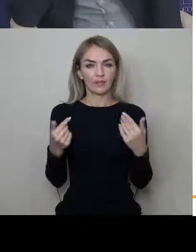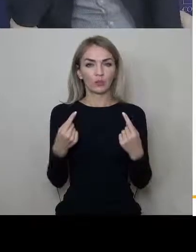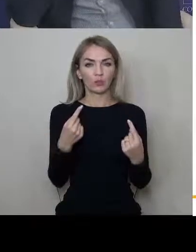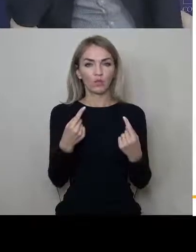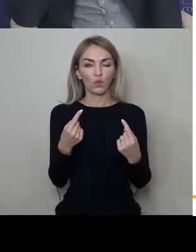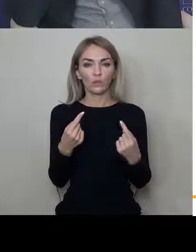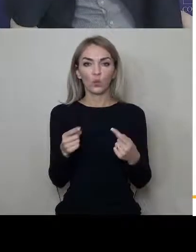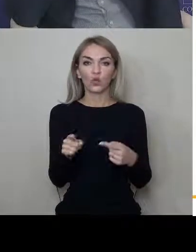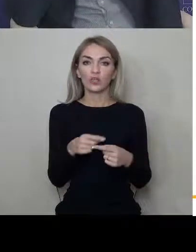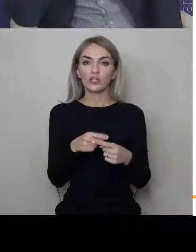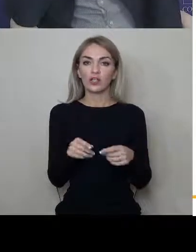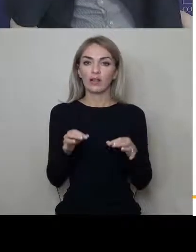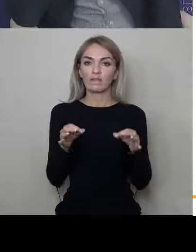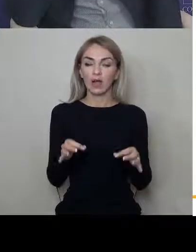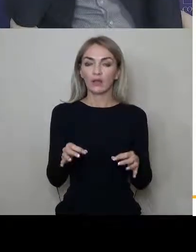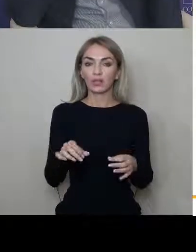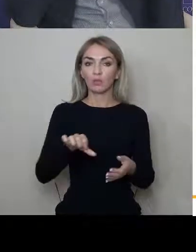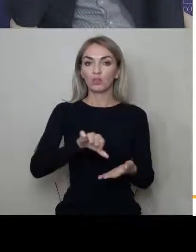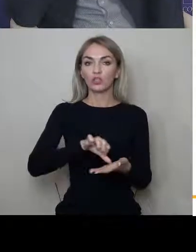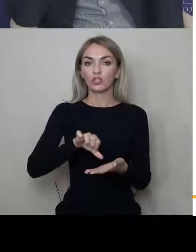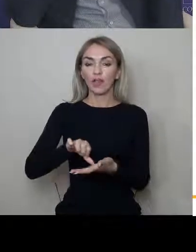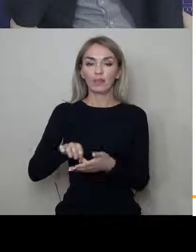Commission is not here.